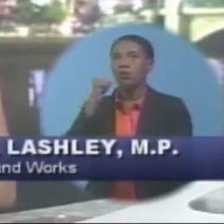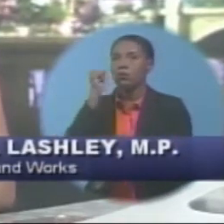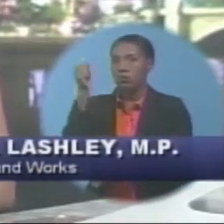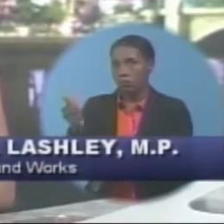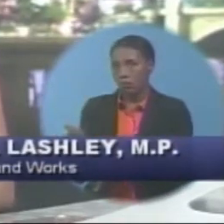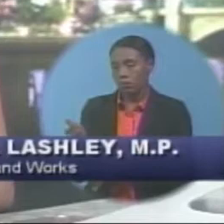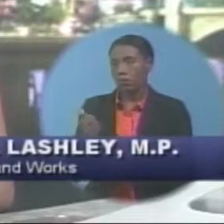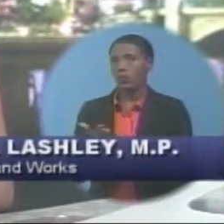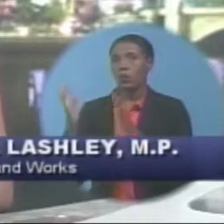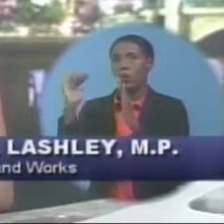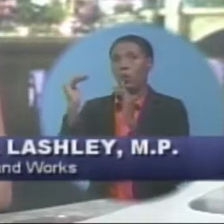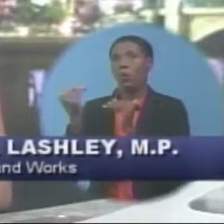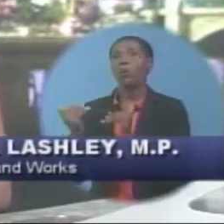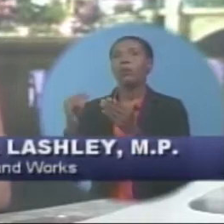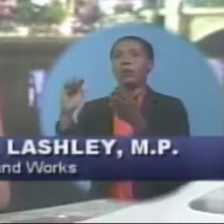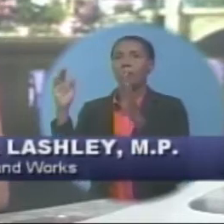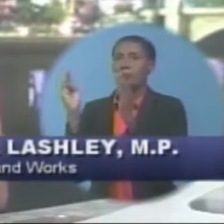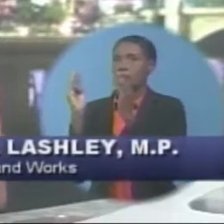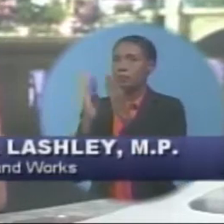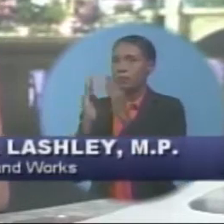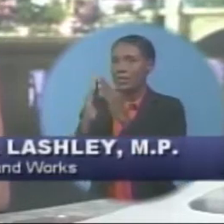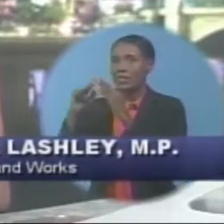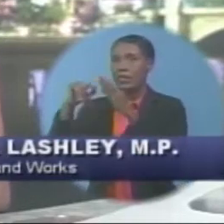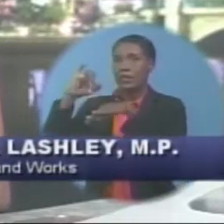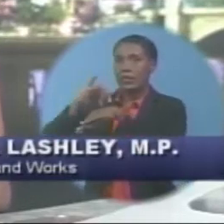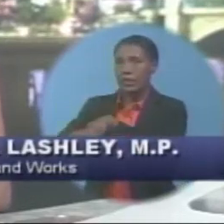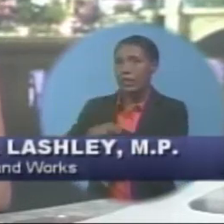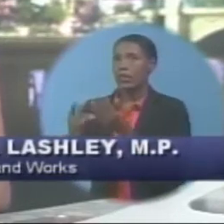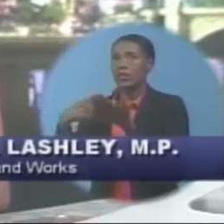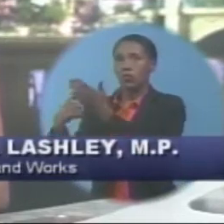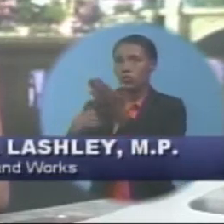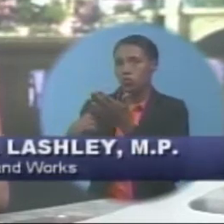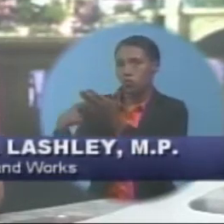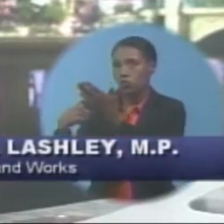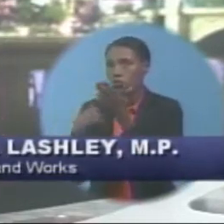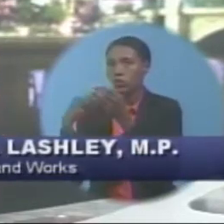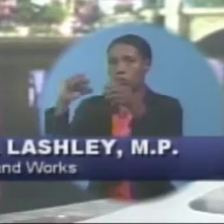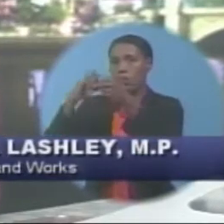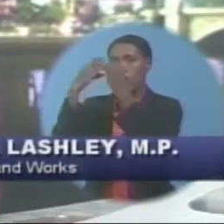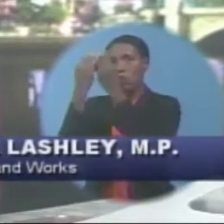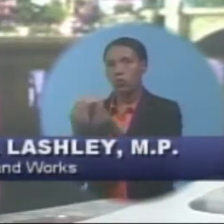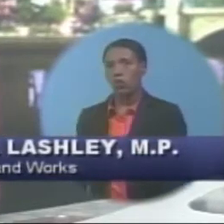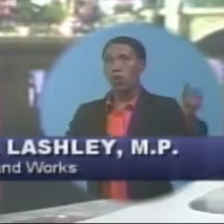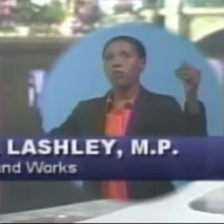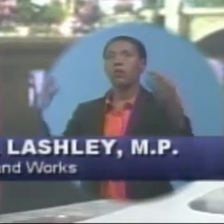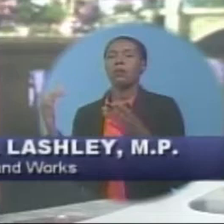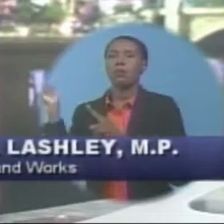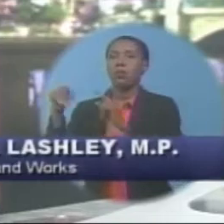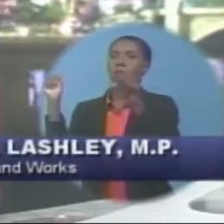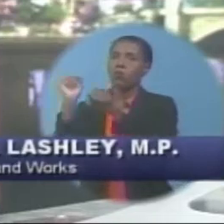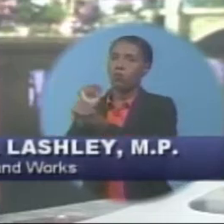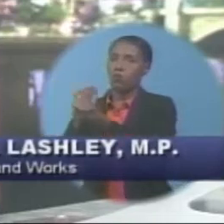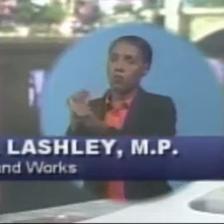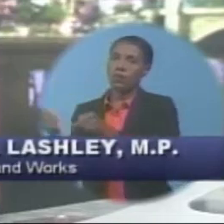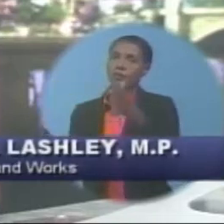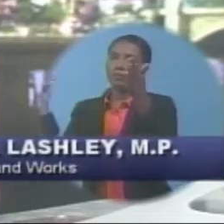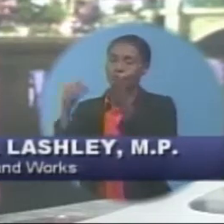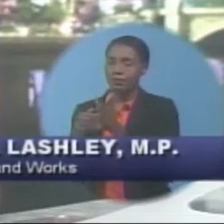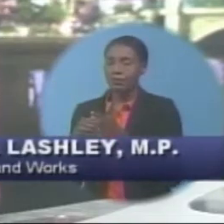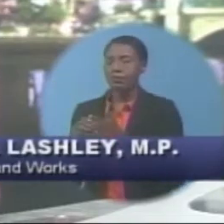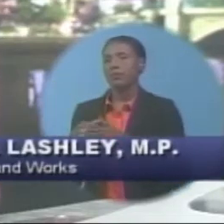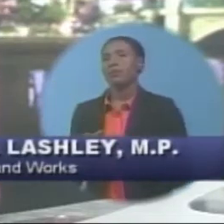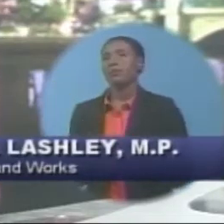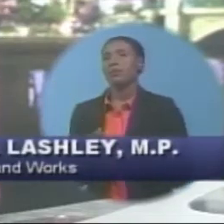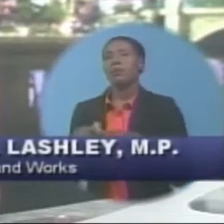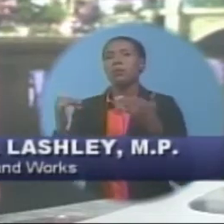that we can have that meeting as early as possible and get these issues trashed out and get the workers back out to work. But indeed, I know that they have